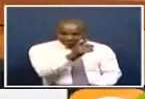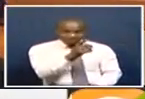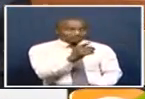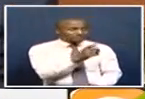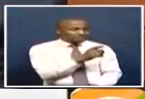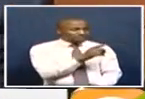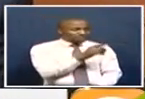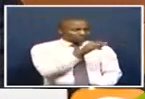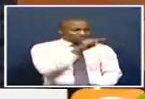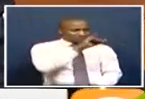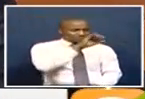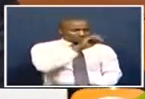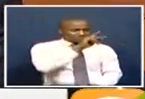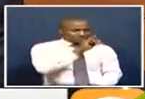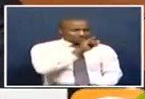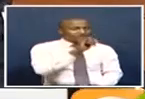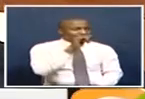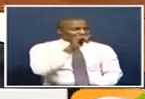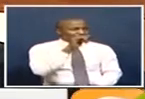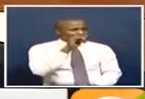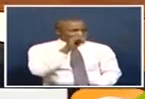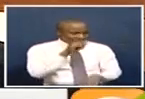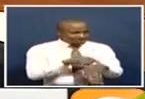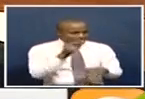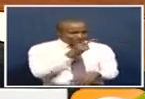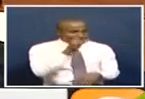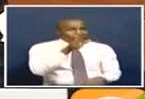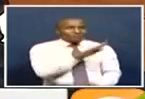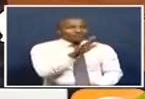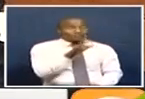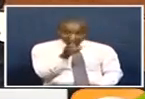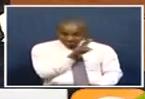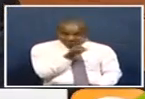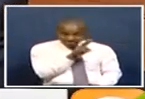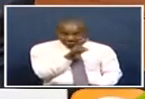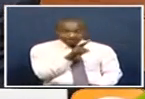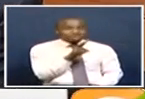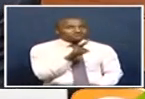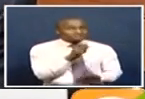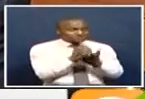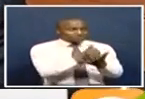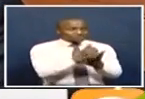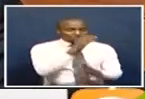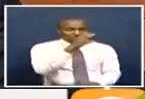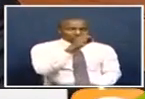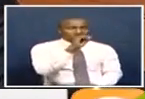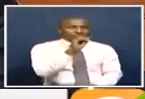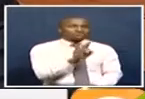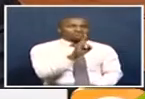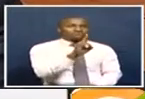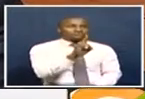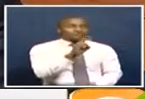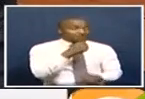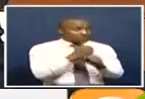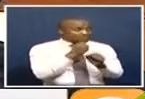Njoki Ndung, when they were in parliament, they are the people who assisted KOTU to make